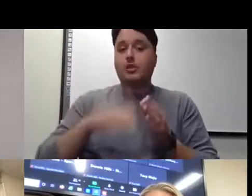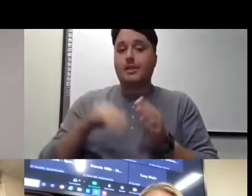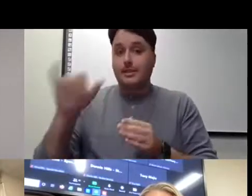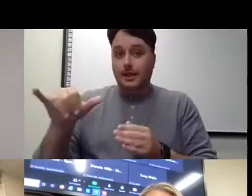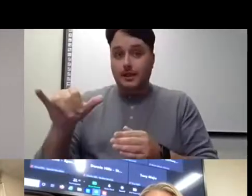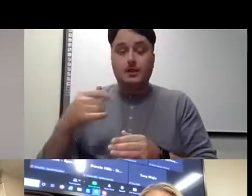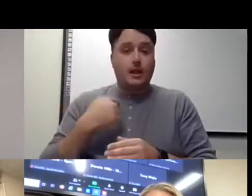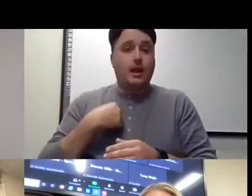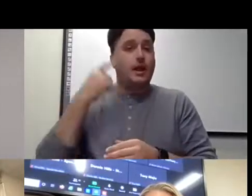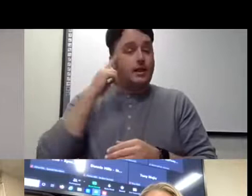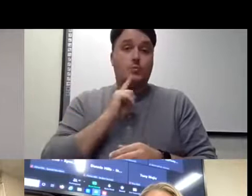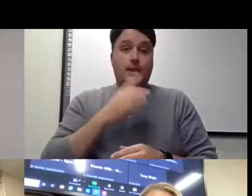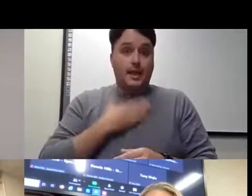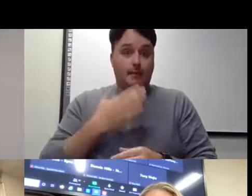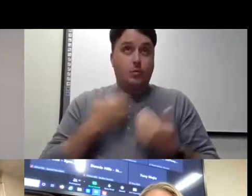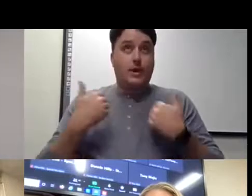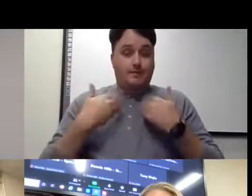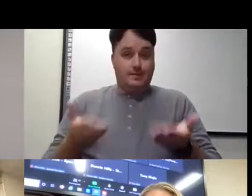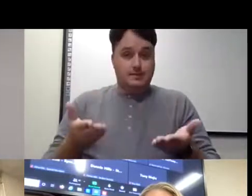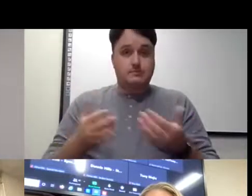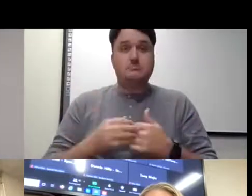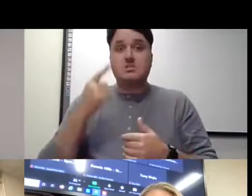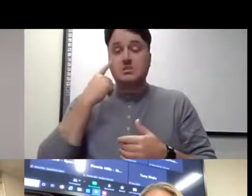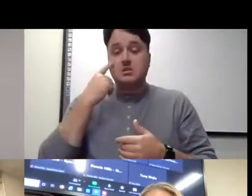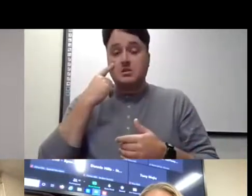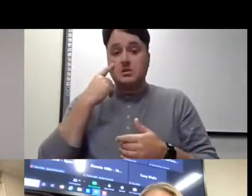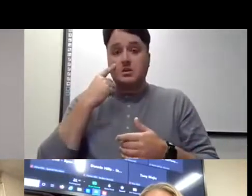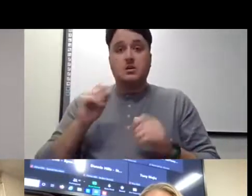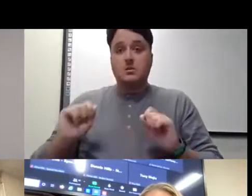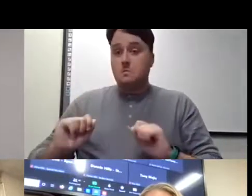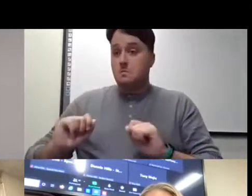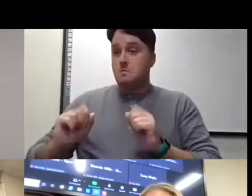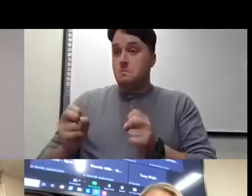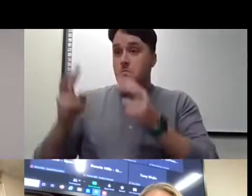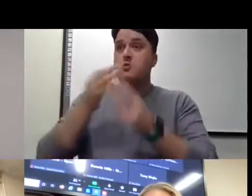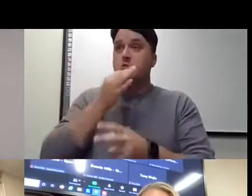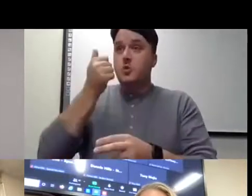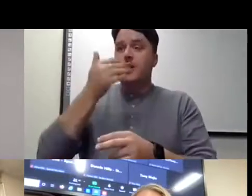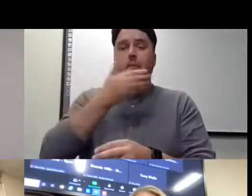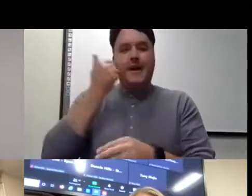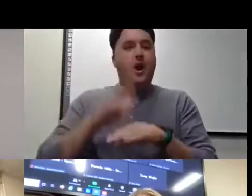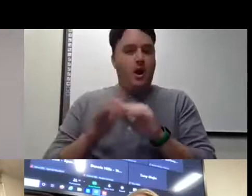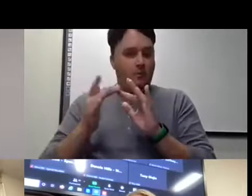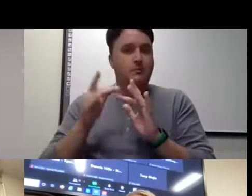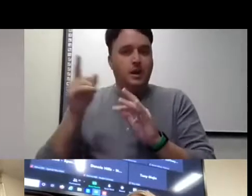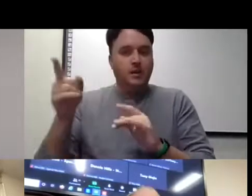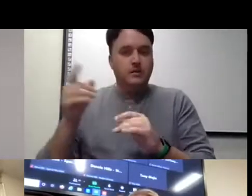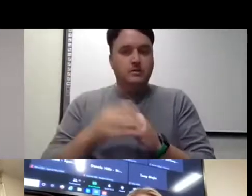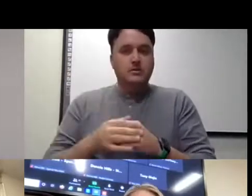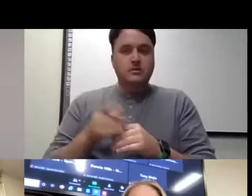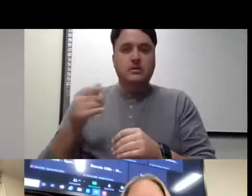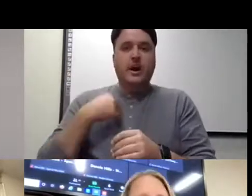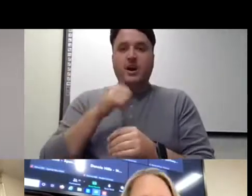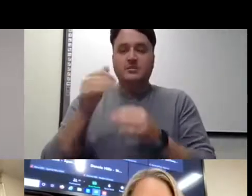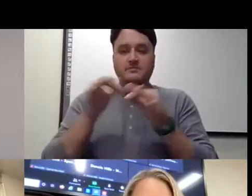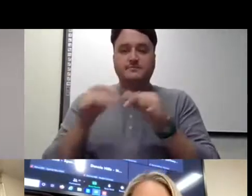you know, I'm really happy that we have this. I think that we put it up sooner on the website, the better. I think it'd be great to have a little description of it